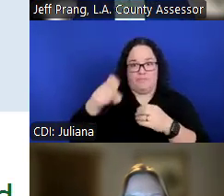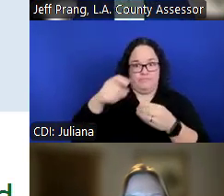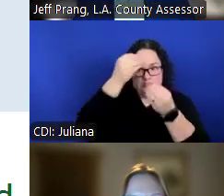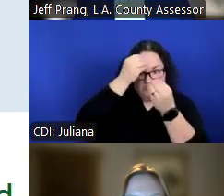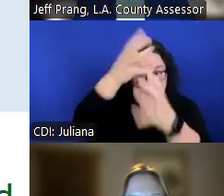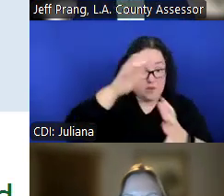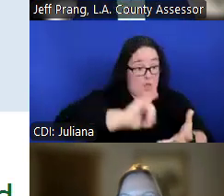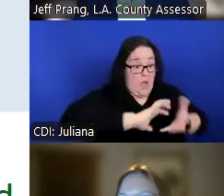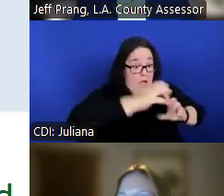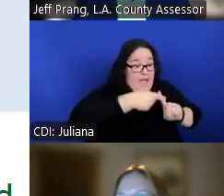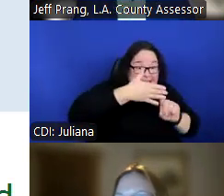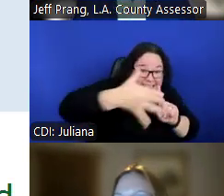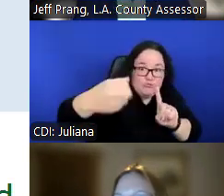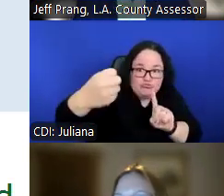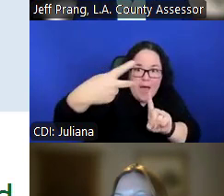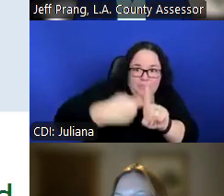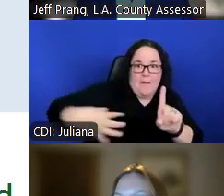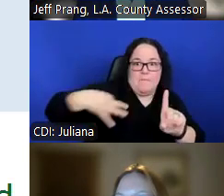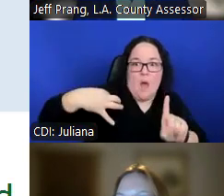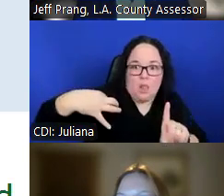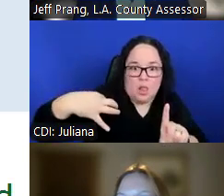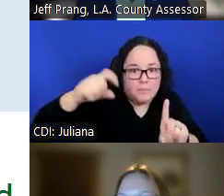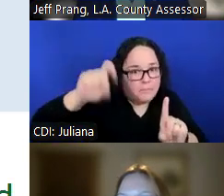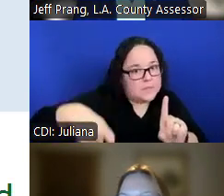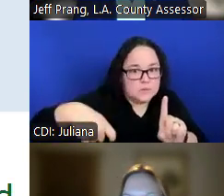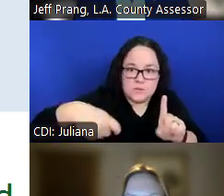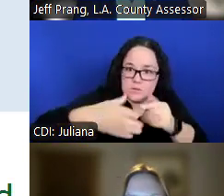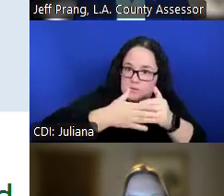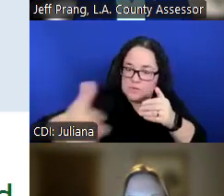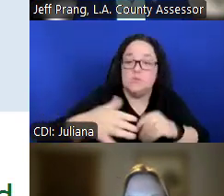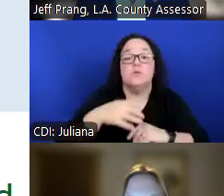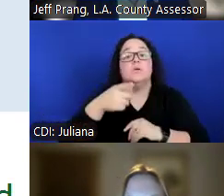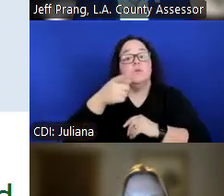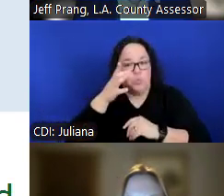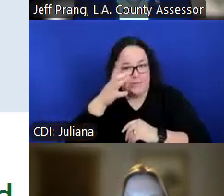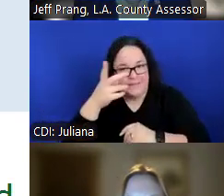tax bills lowered until they begin to rebuild or replace their homes.